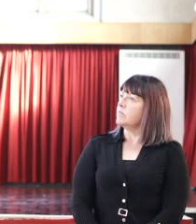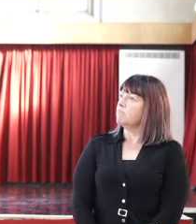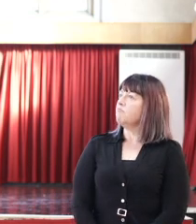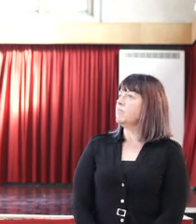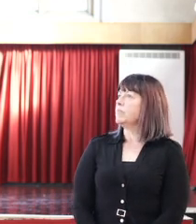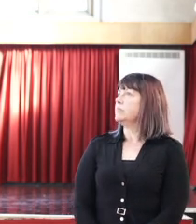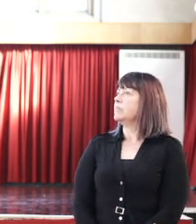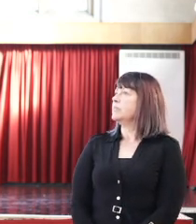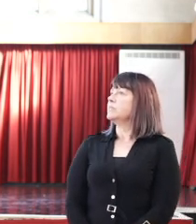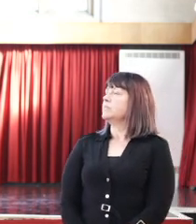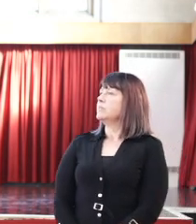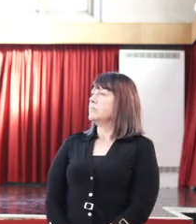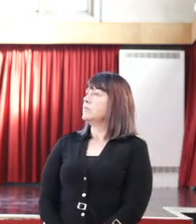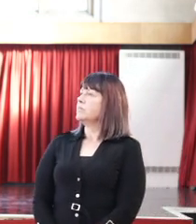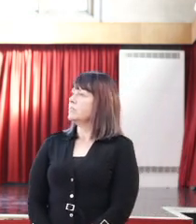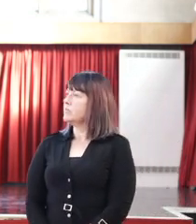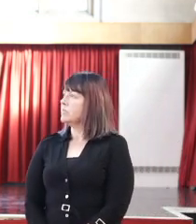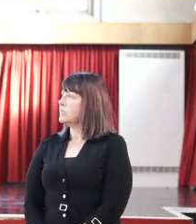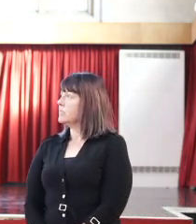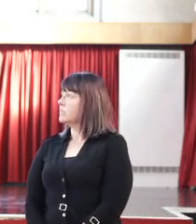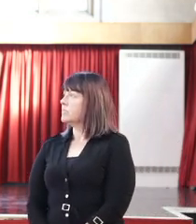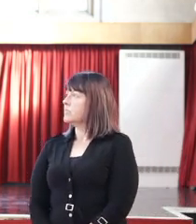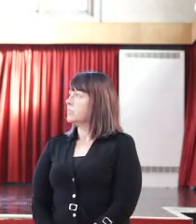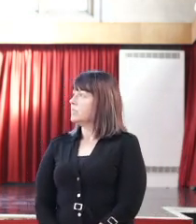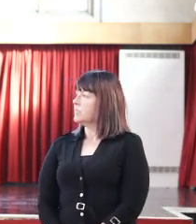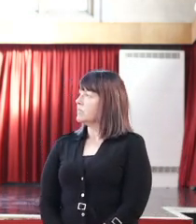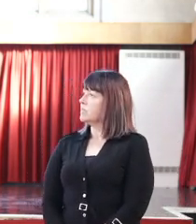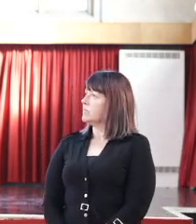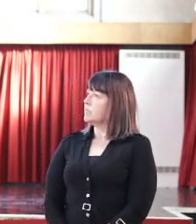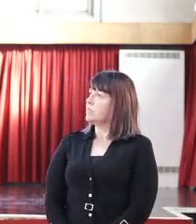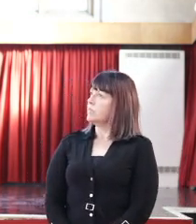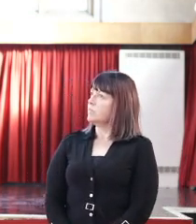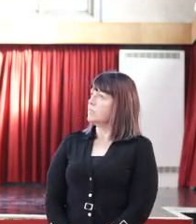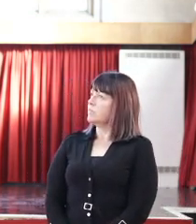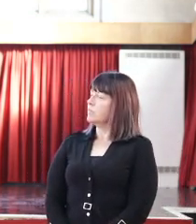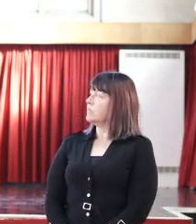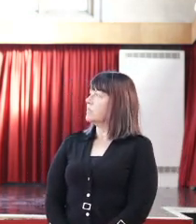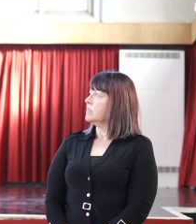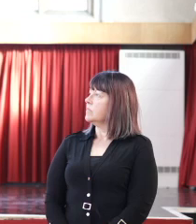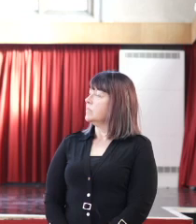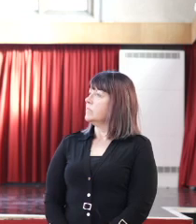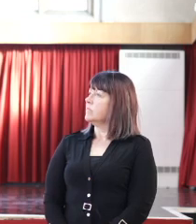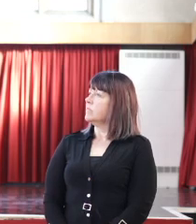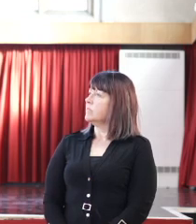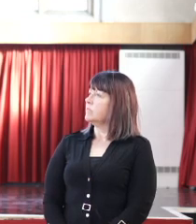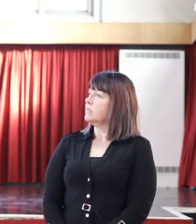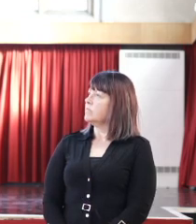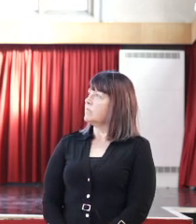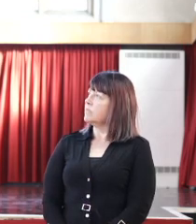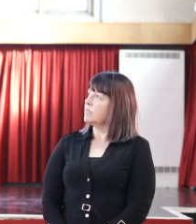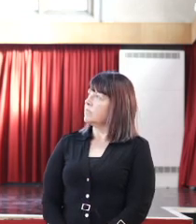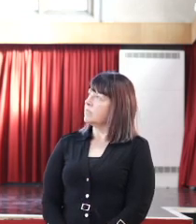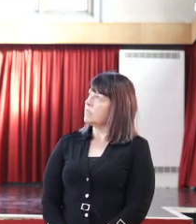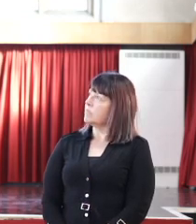So the first thing that I want to explain is what Plur is, P-L-U-R.